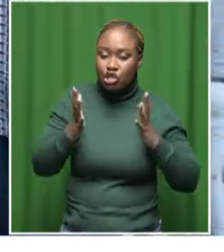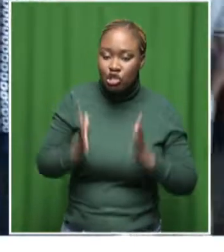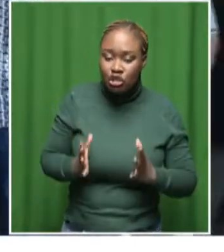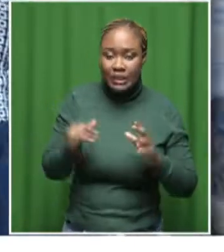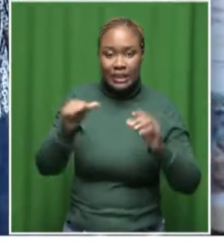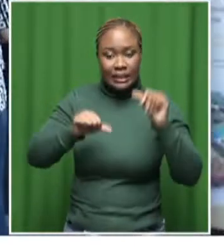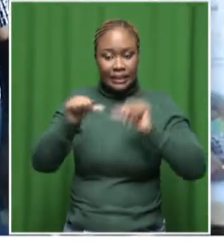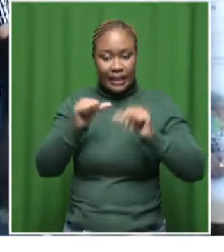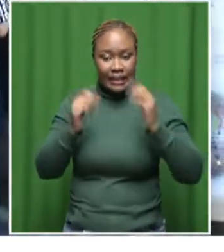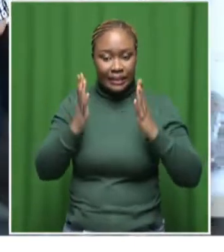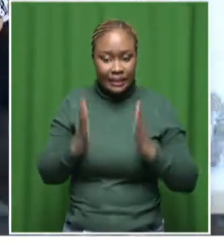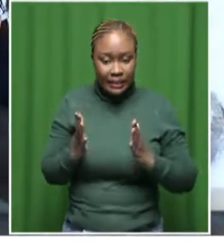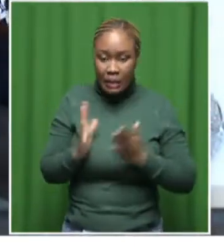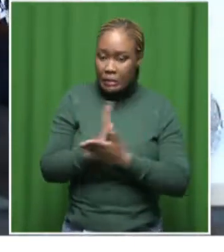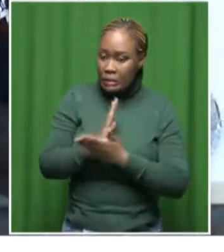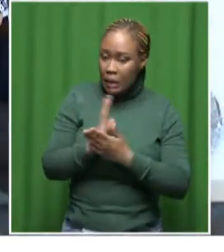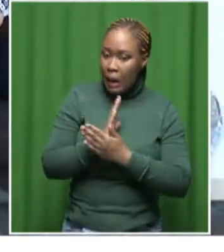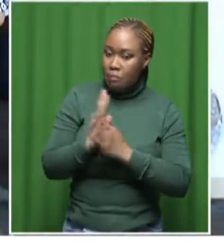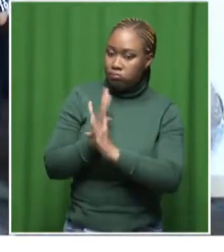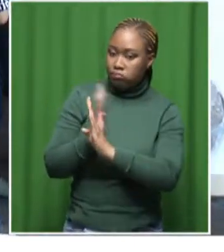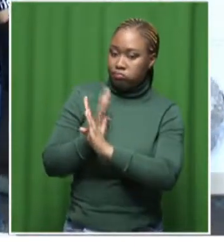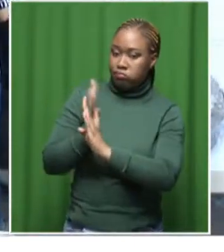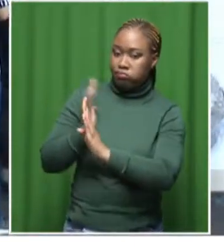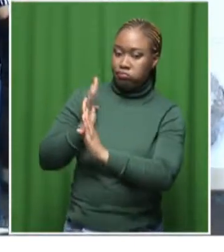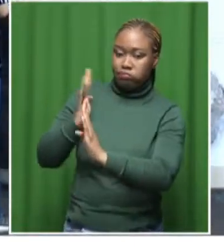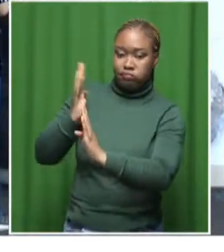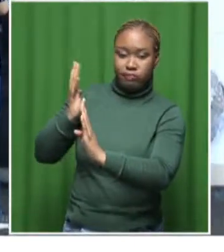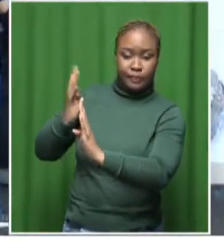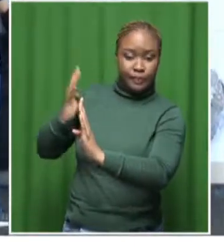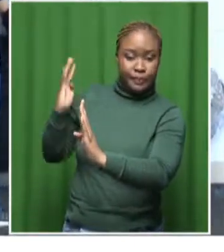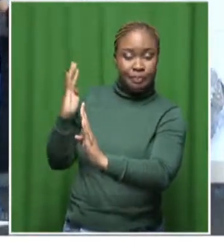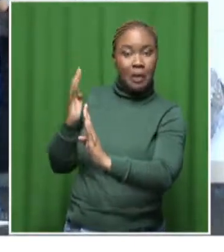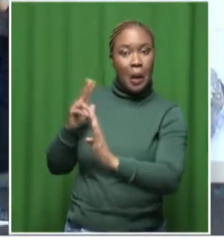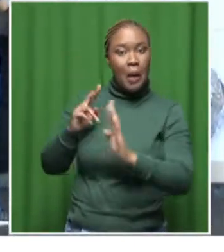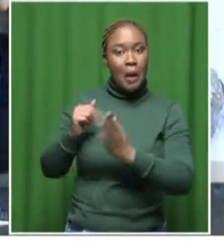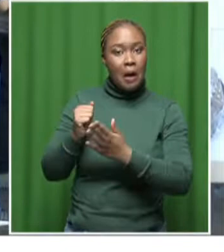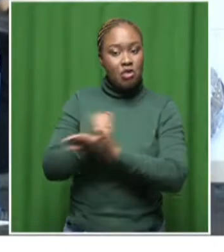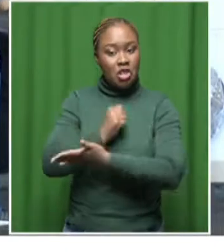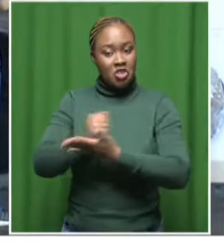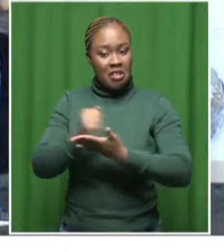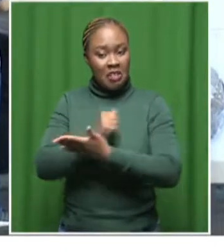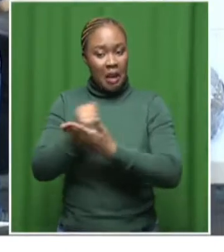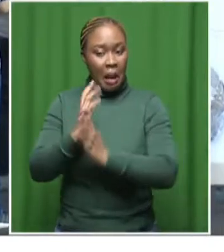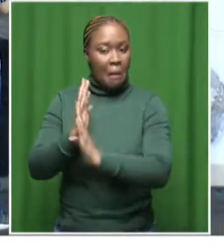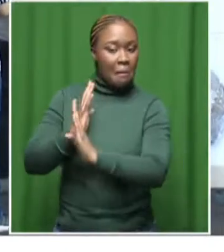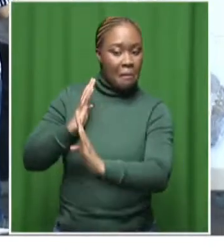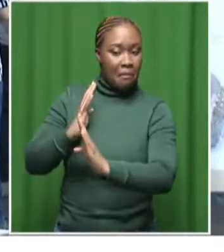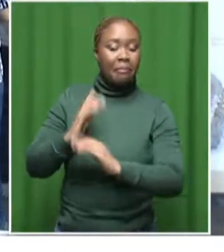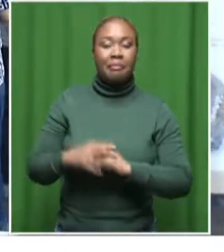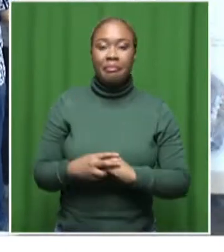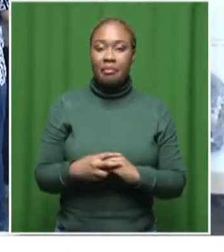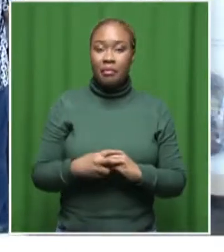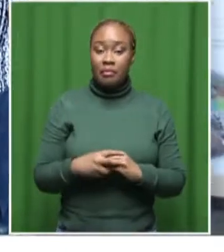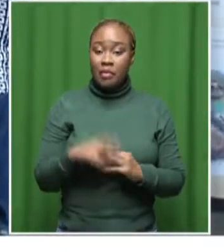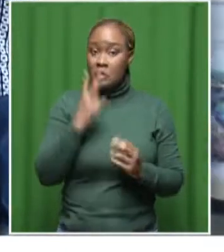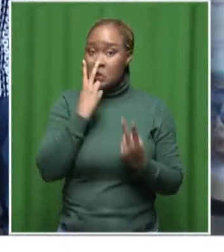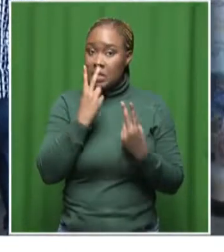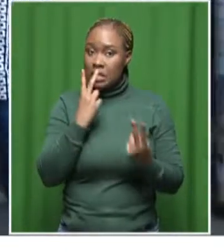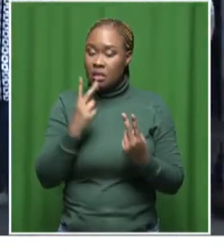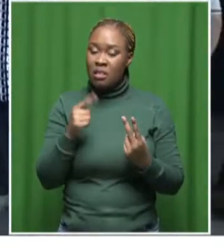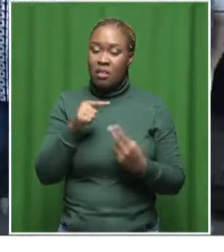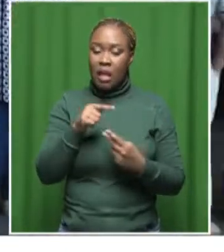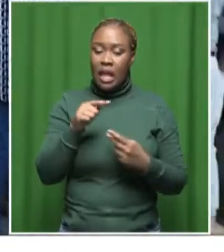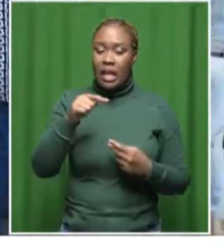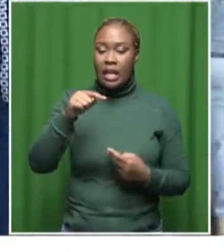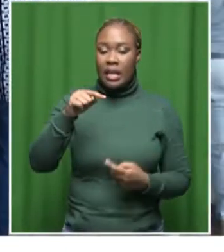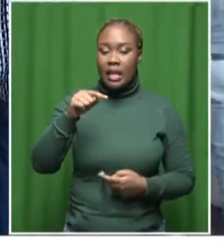behind me, some have started trickling in. Registration is underway. Sakina, a quick Google search will tell you that geoscience has something